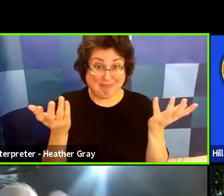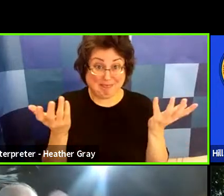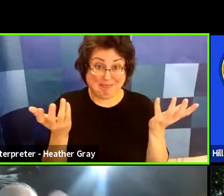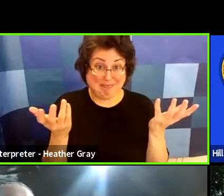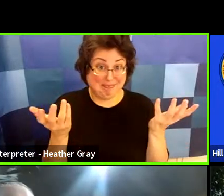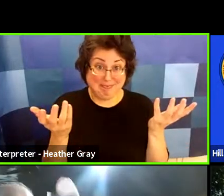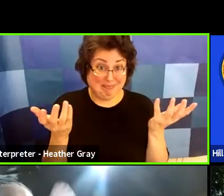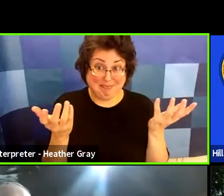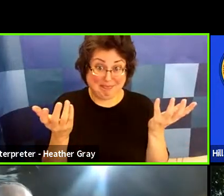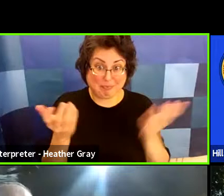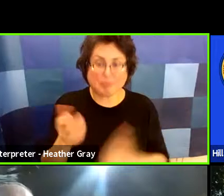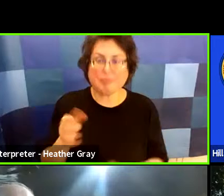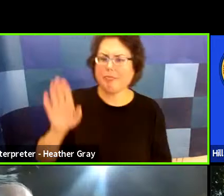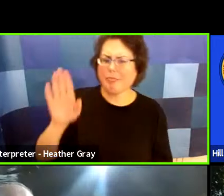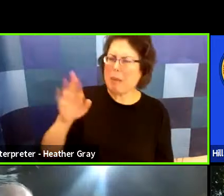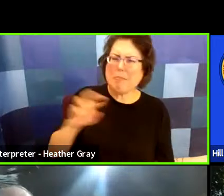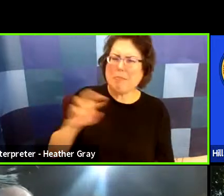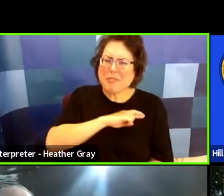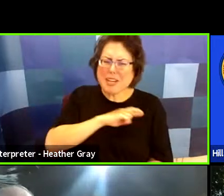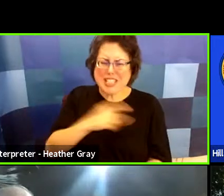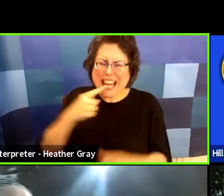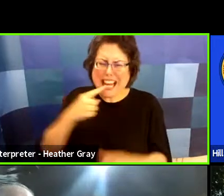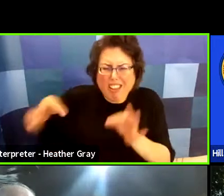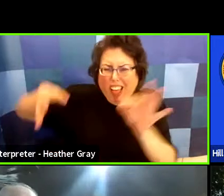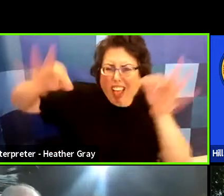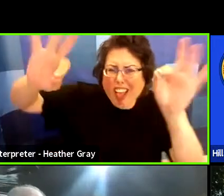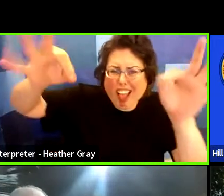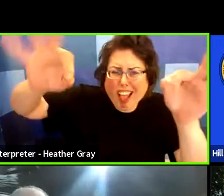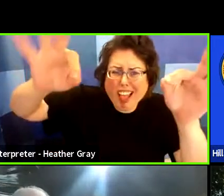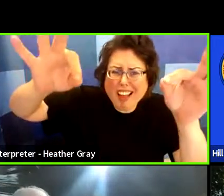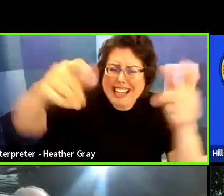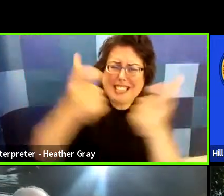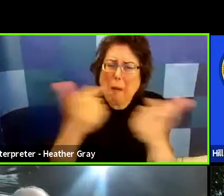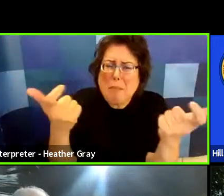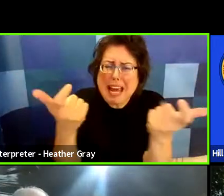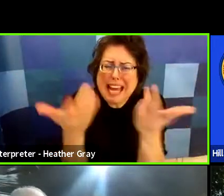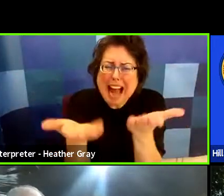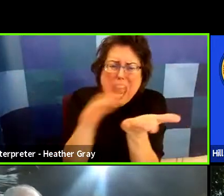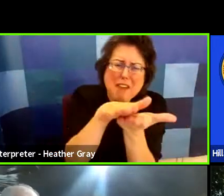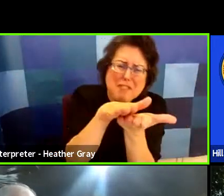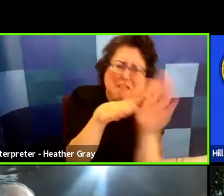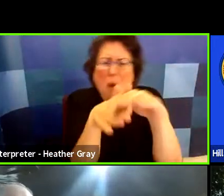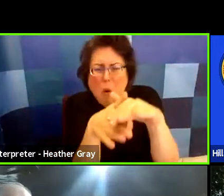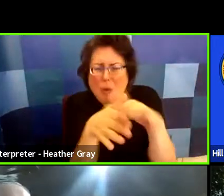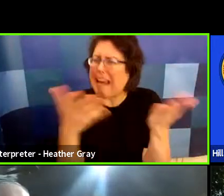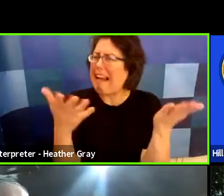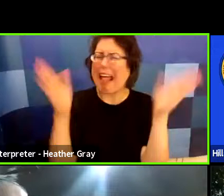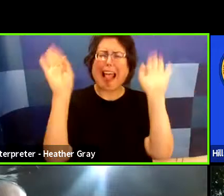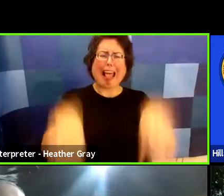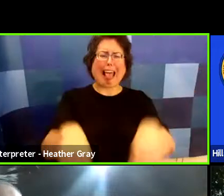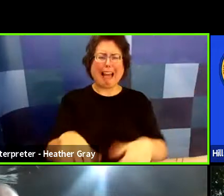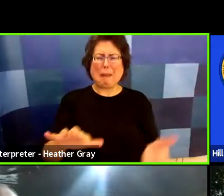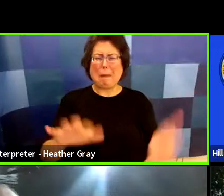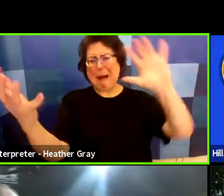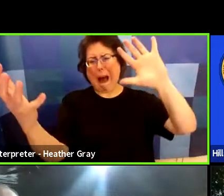Yeah, look at it. They're so big, it doesn't fit, and then you have to fold it. It's a mess. Yeah, yeah.